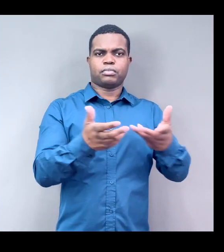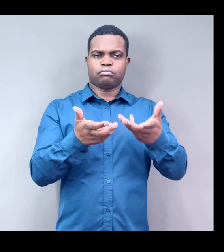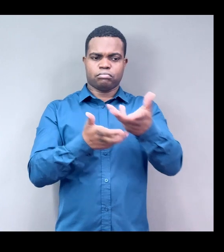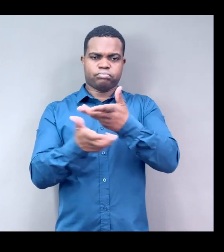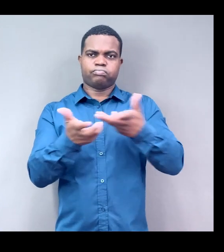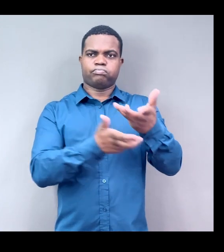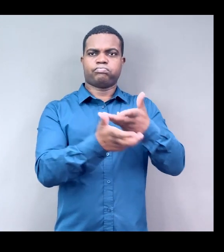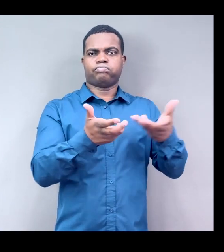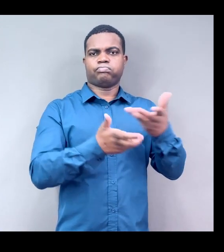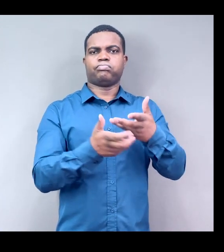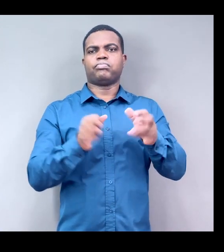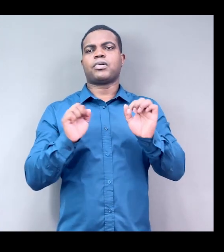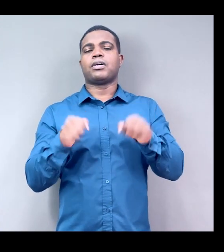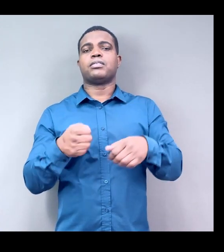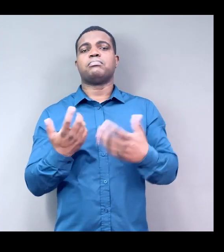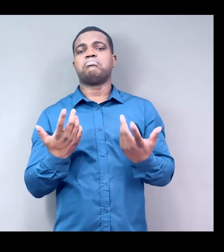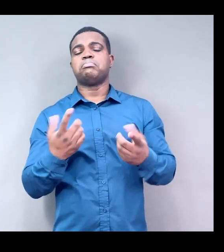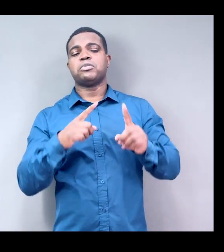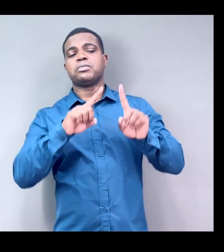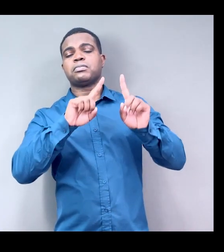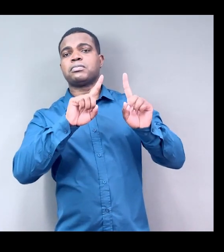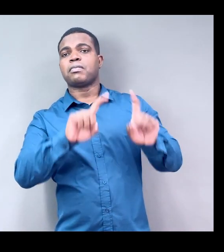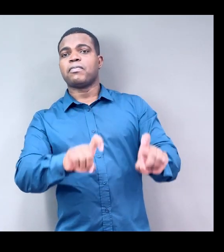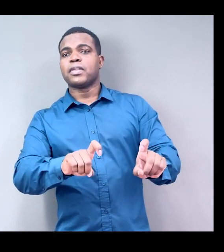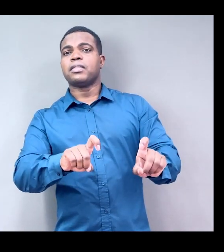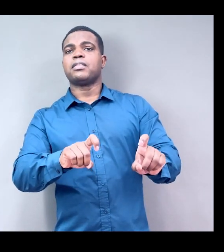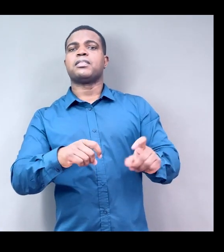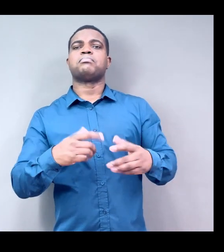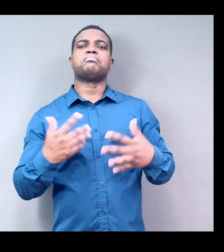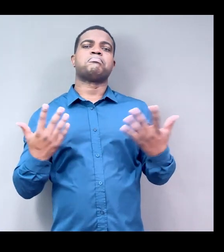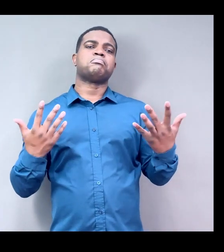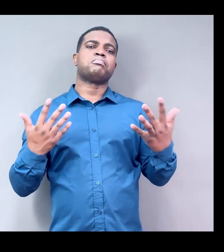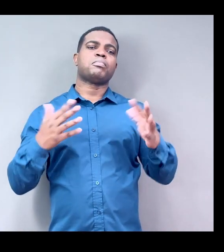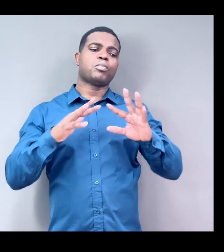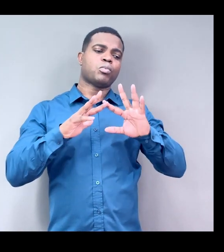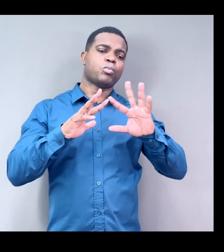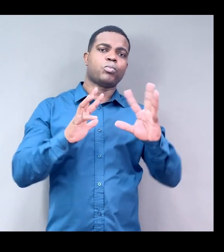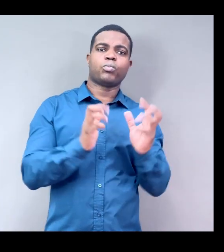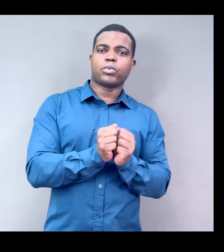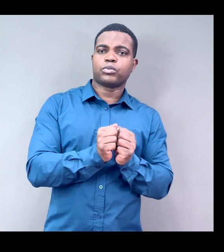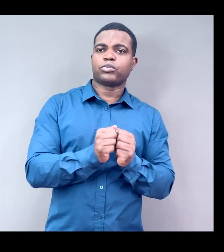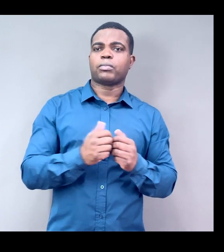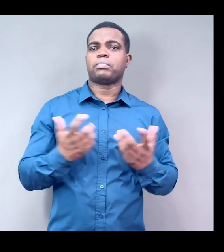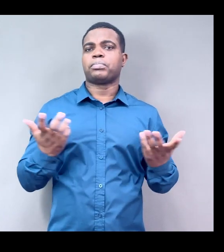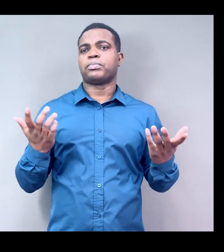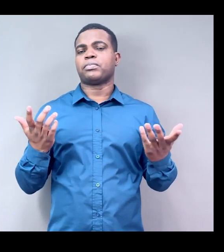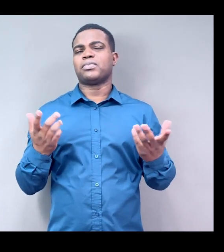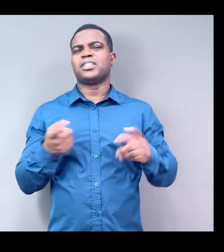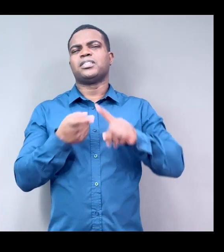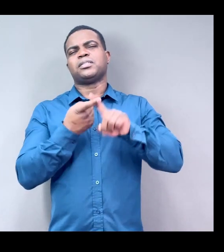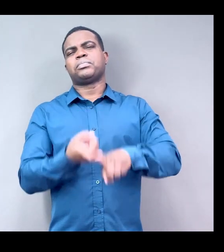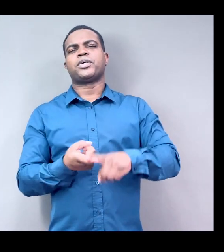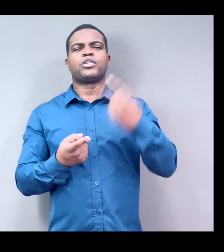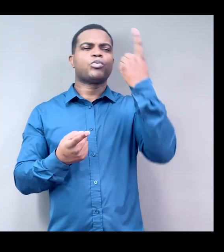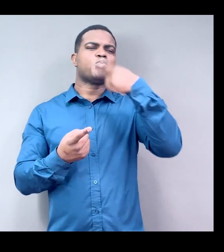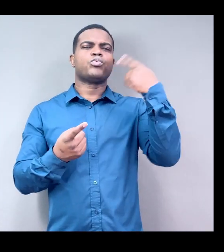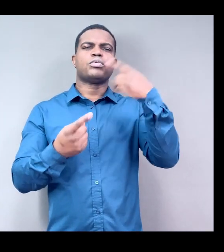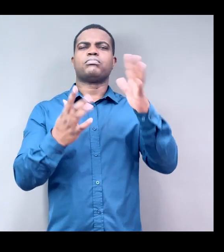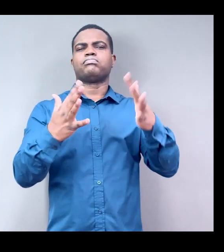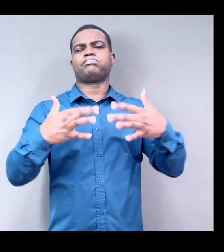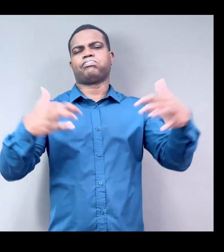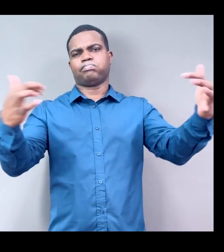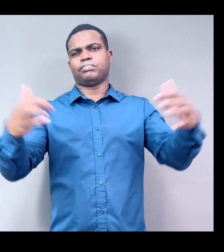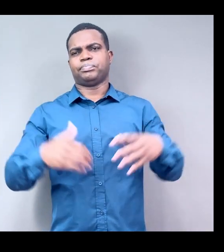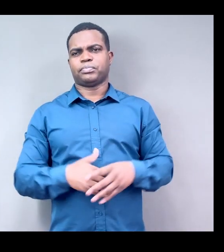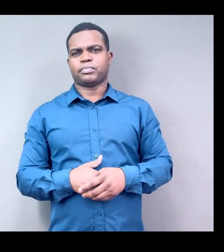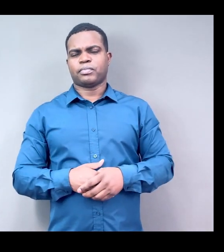also carry out focus group discussions. You can decide to use surveys. You can decide to use workshop depending